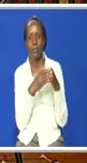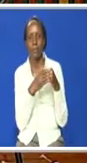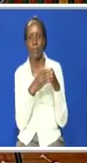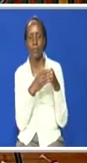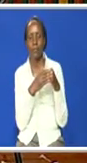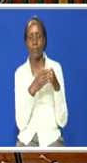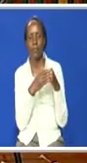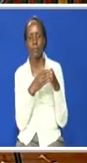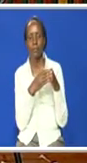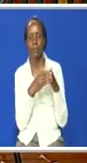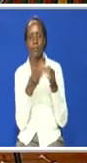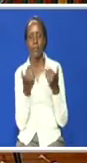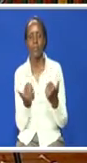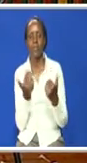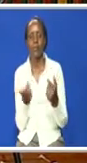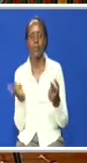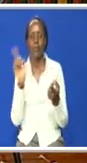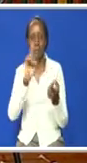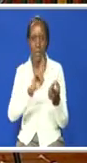nine. I add